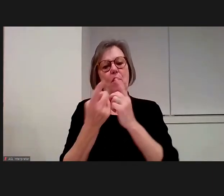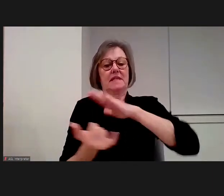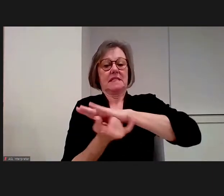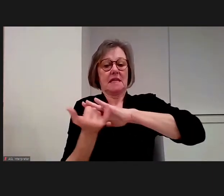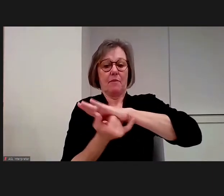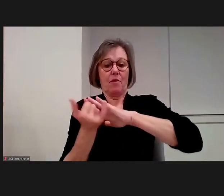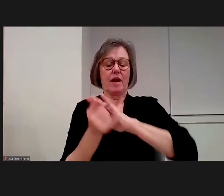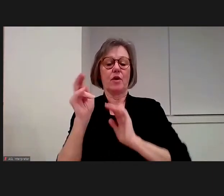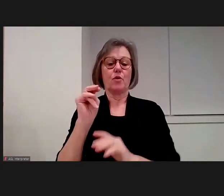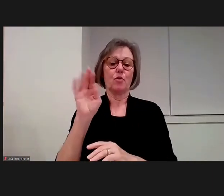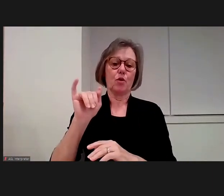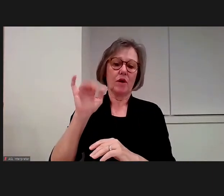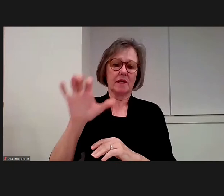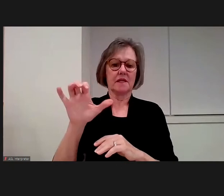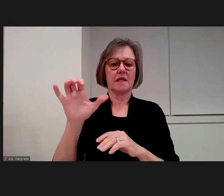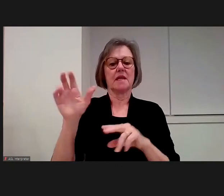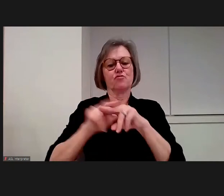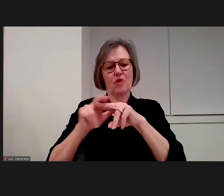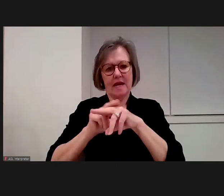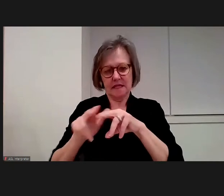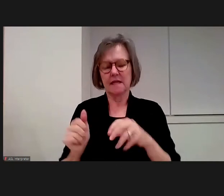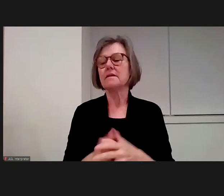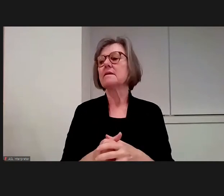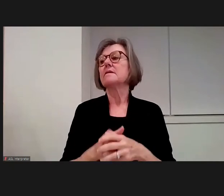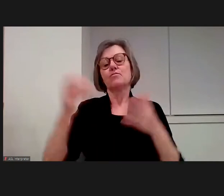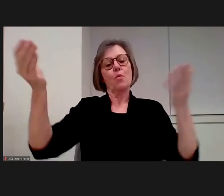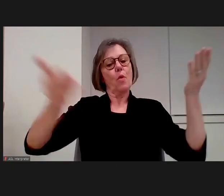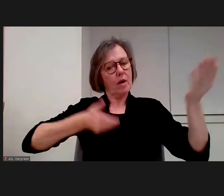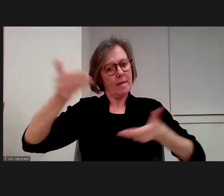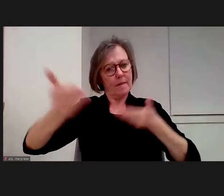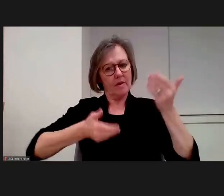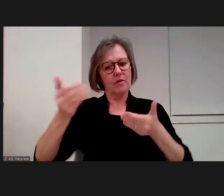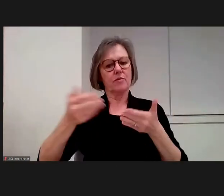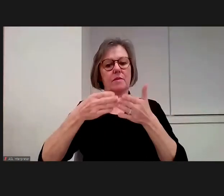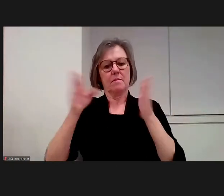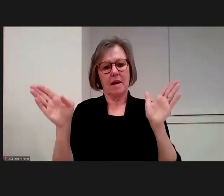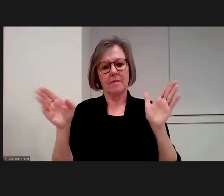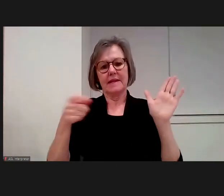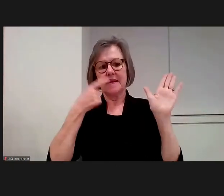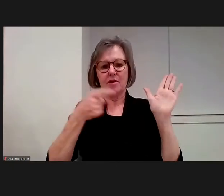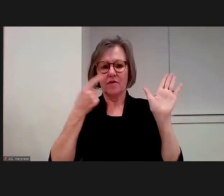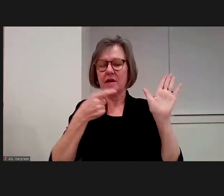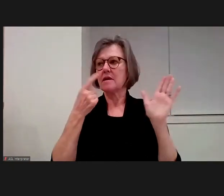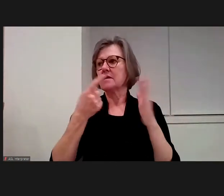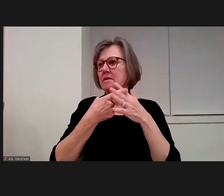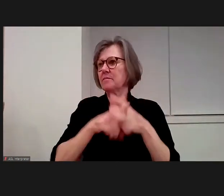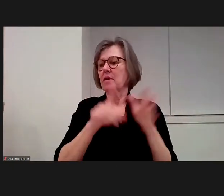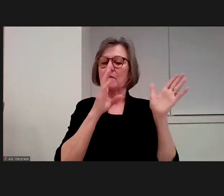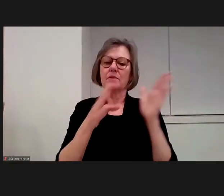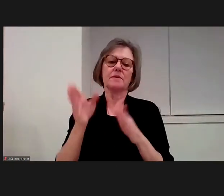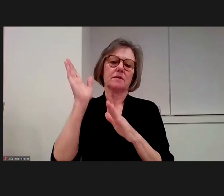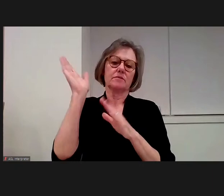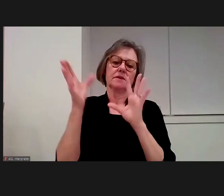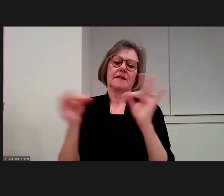New York City Transit. I would like to welcome you to this public hearing. I will begin with a prepared